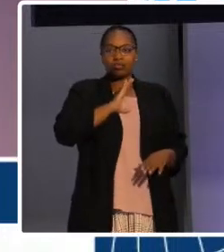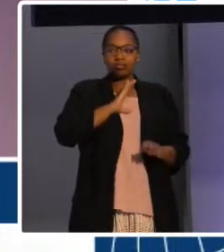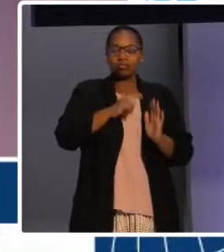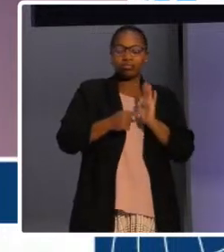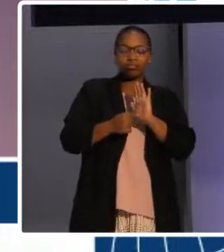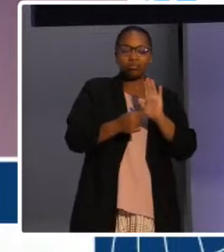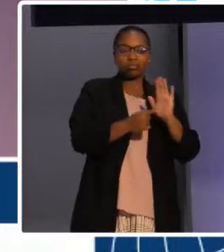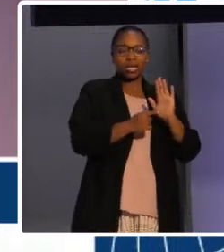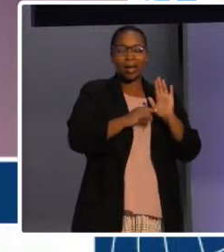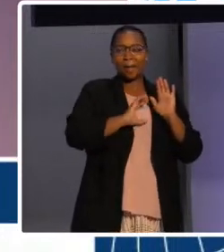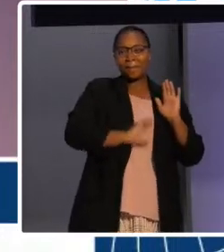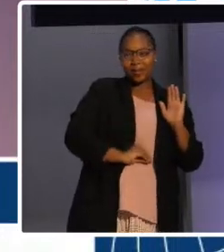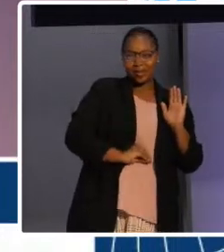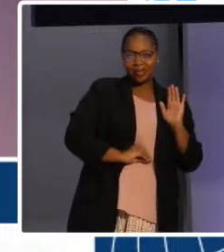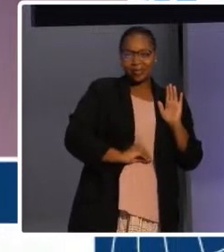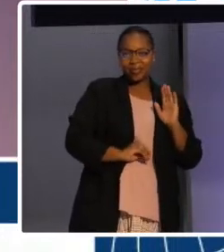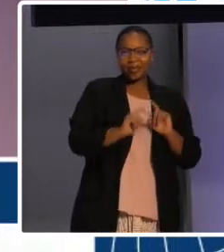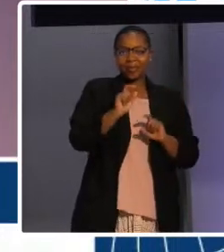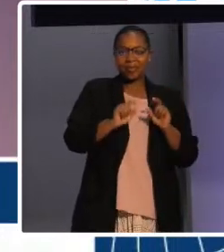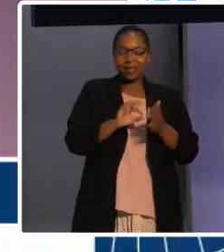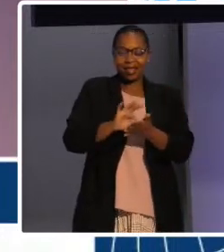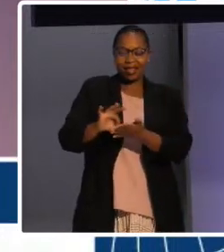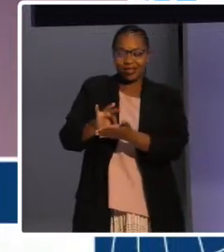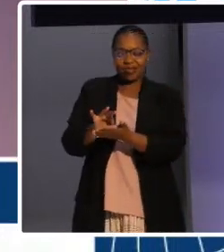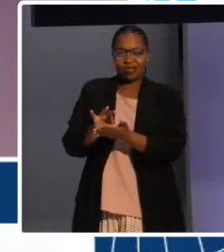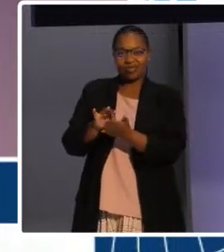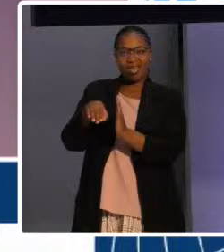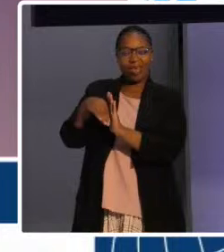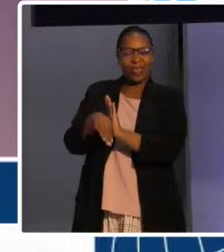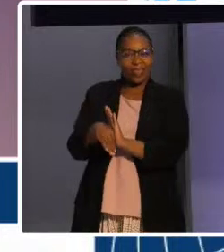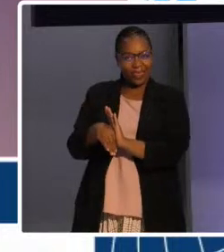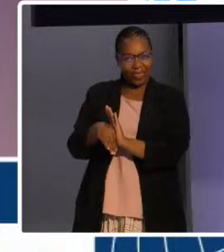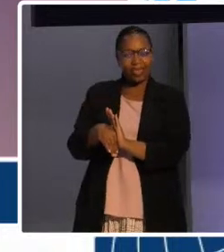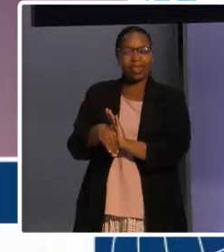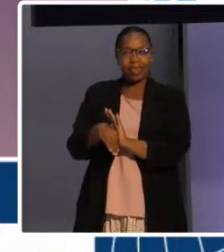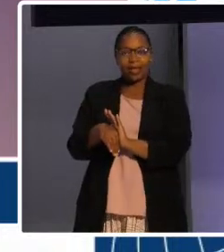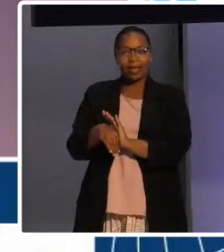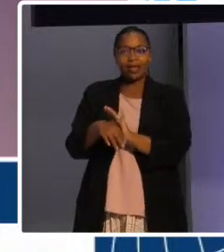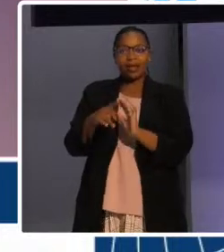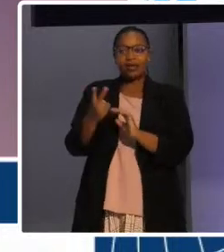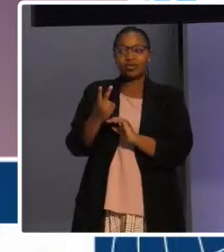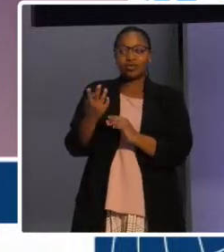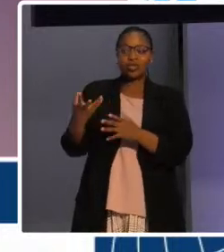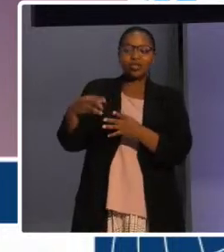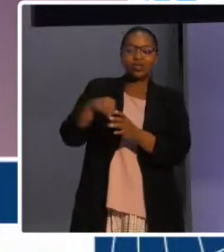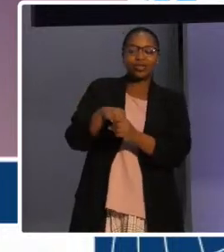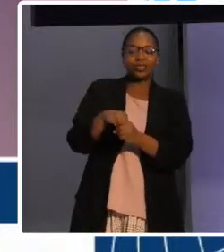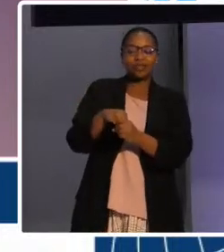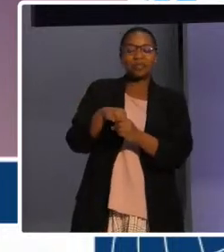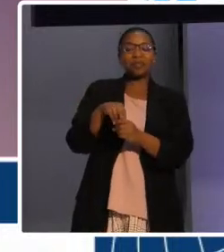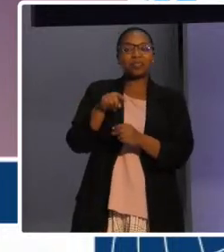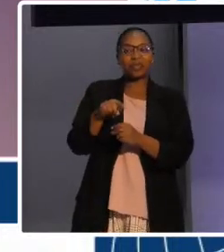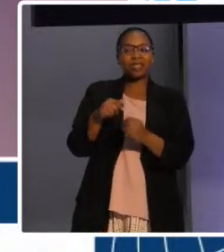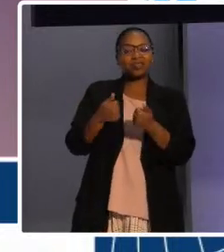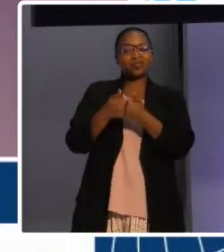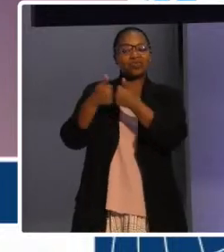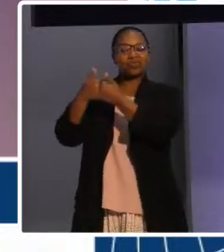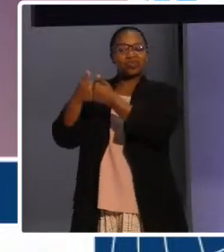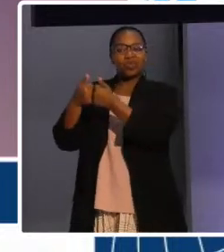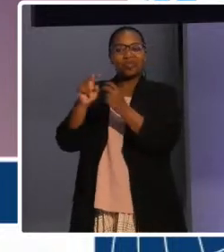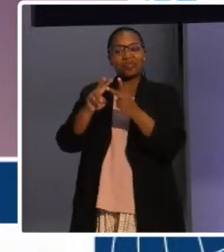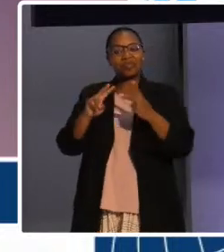in elections, including challenges of participatory governance and accountability.